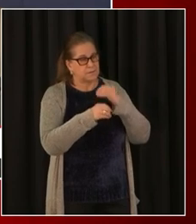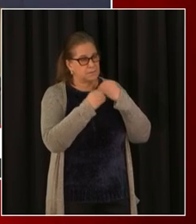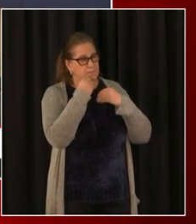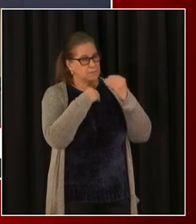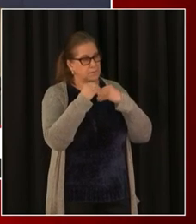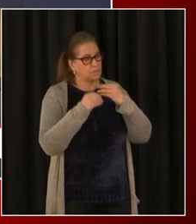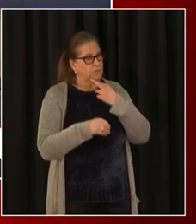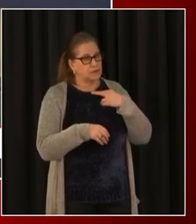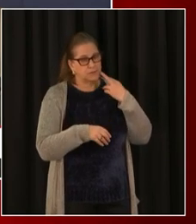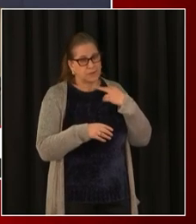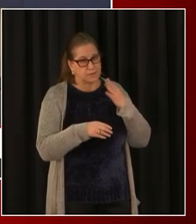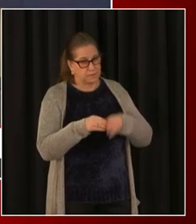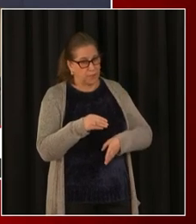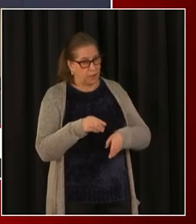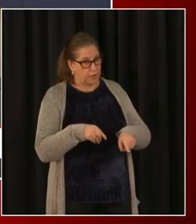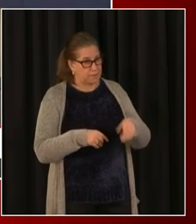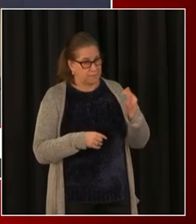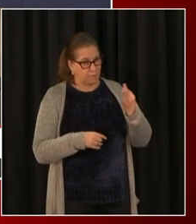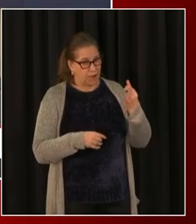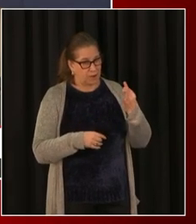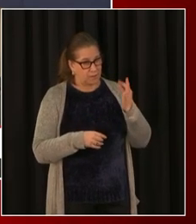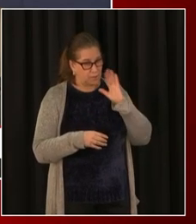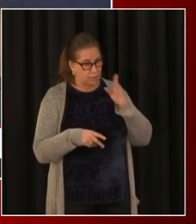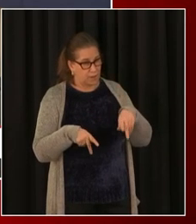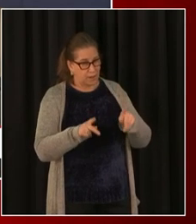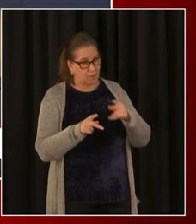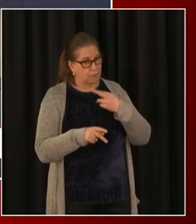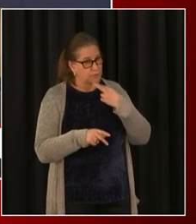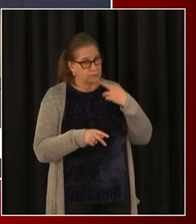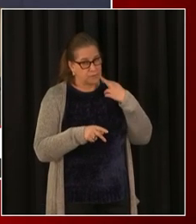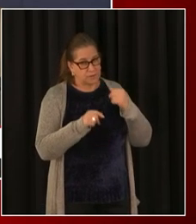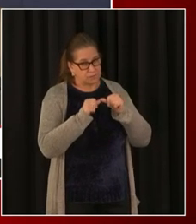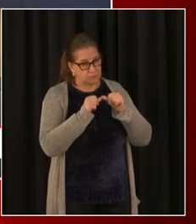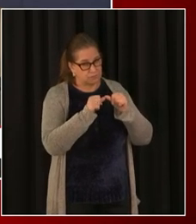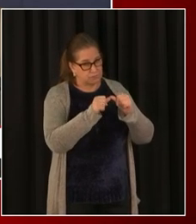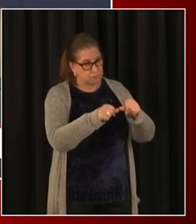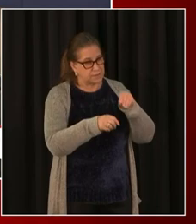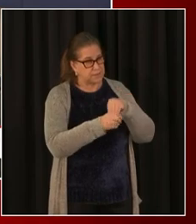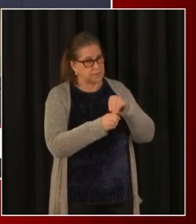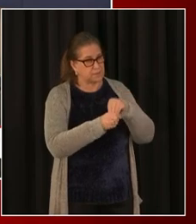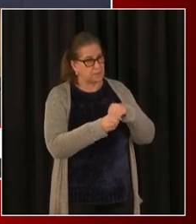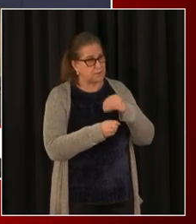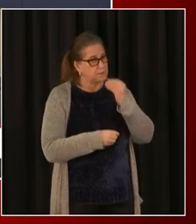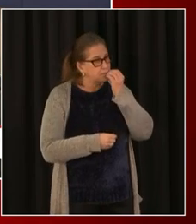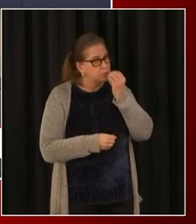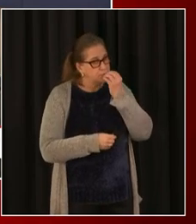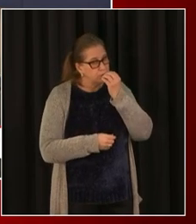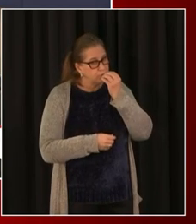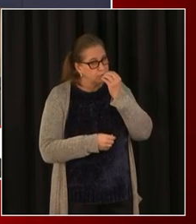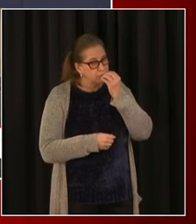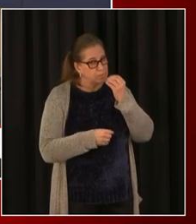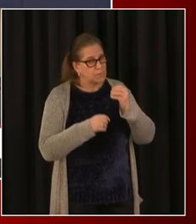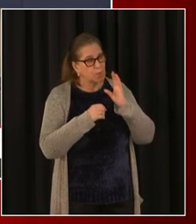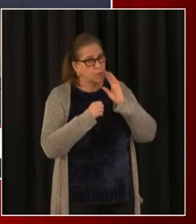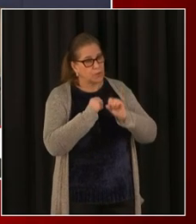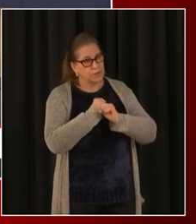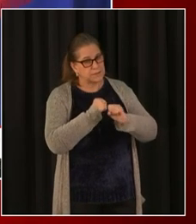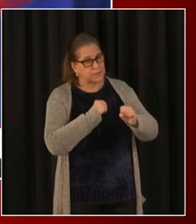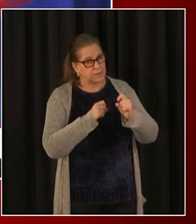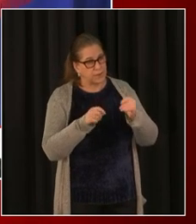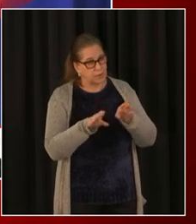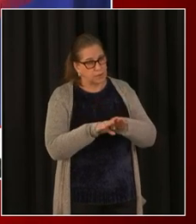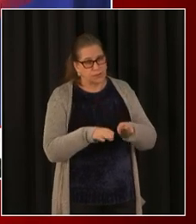is the plan for Friday? Will you allow restaurants to resume indoor dining on Friday, or are there plans to extend that? Mark, it